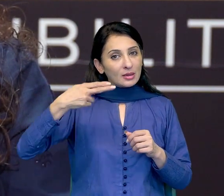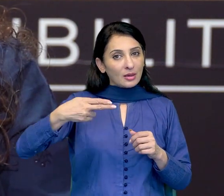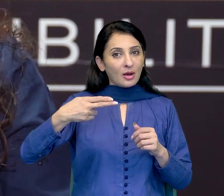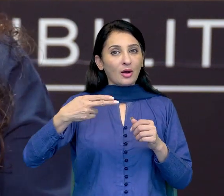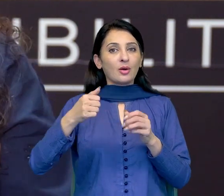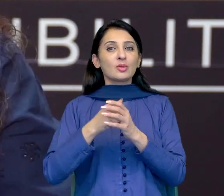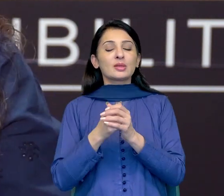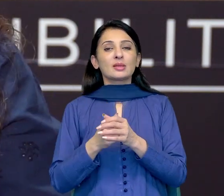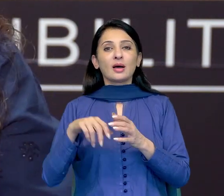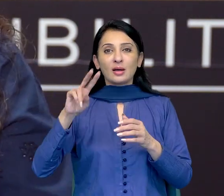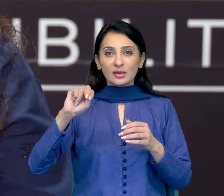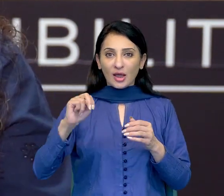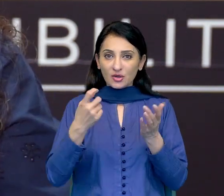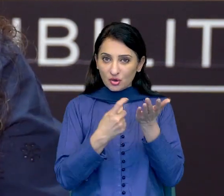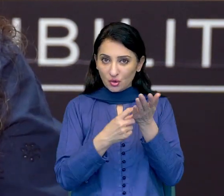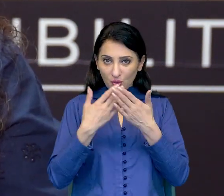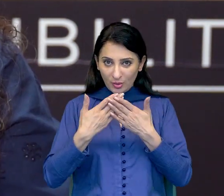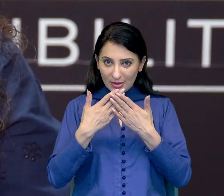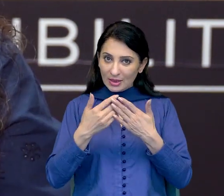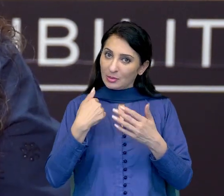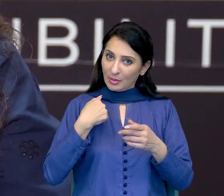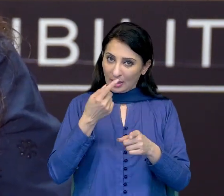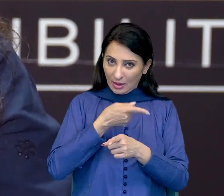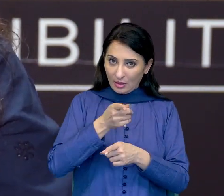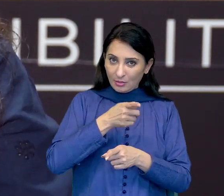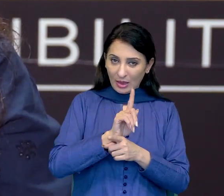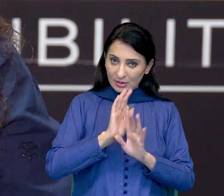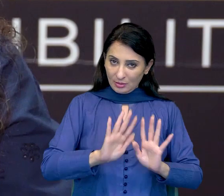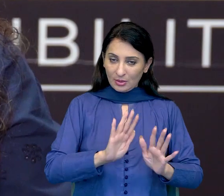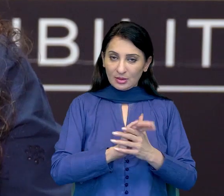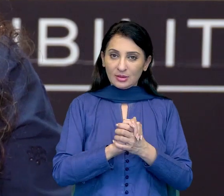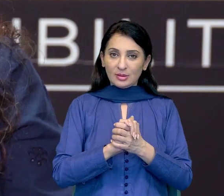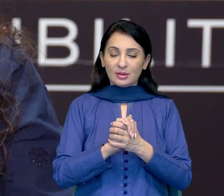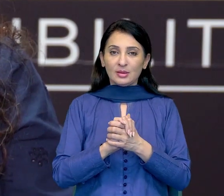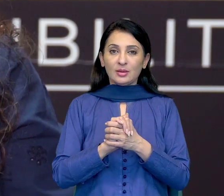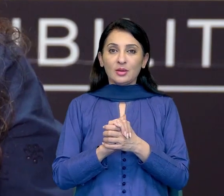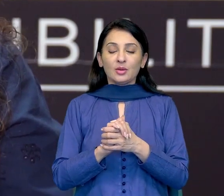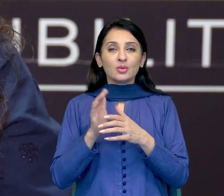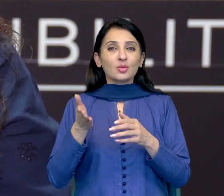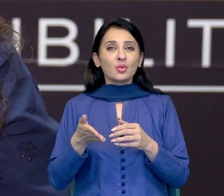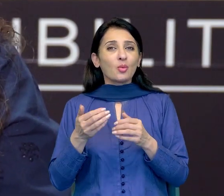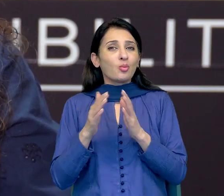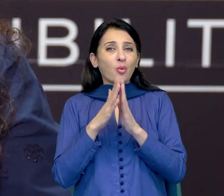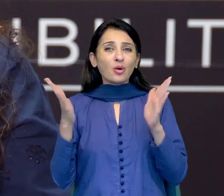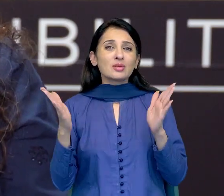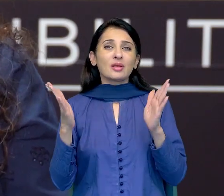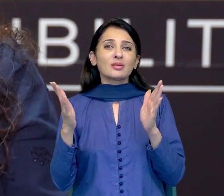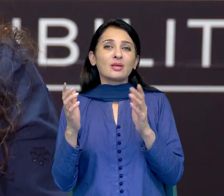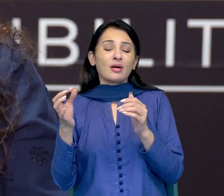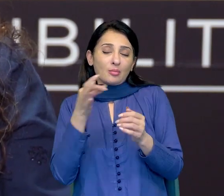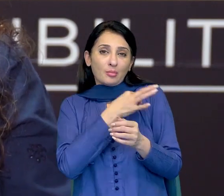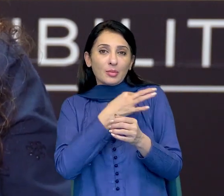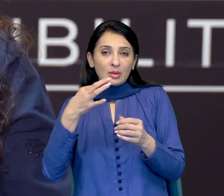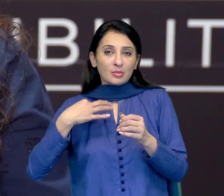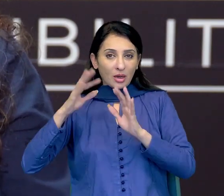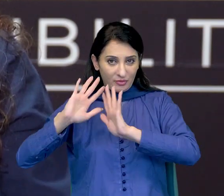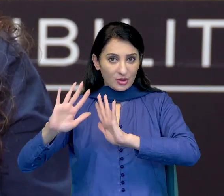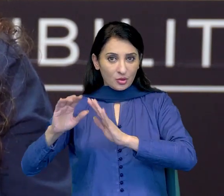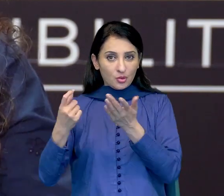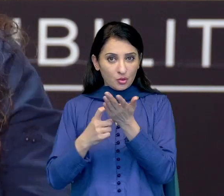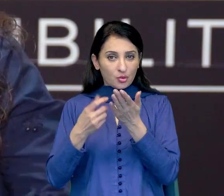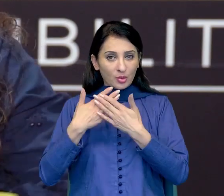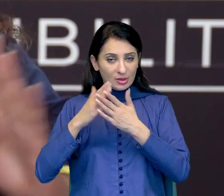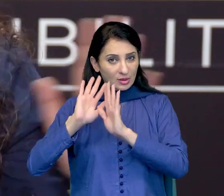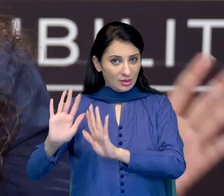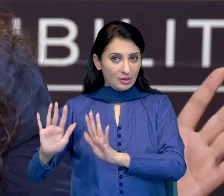in Beacon House National University, where I left and went to Kathmandu to teach. So